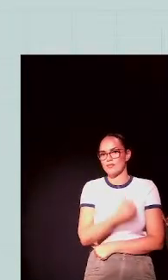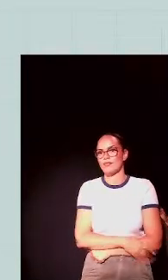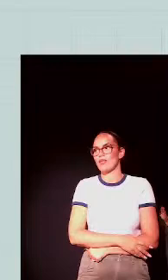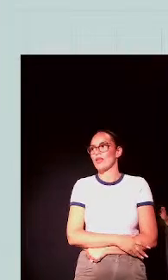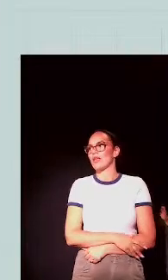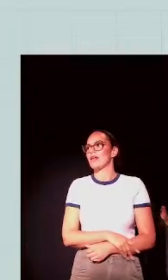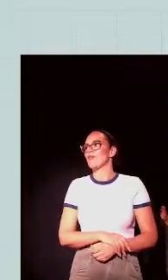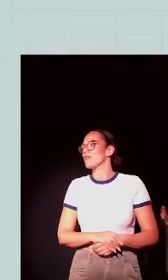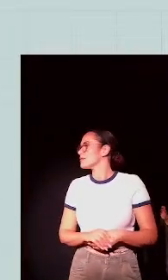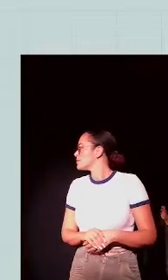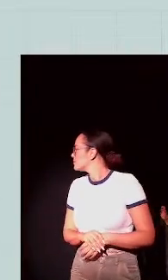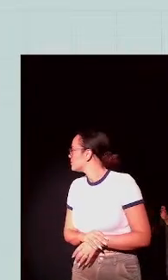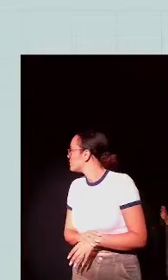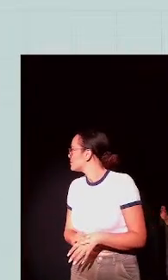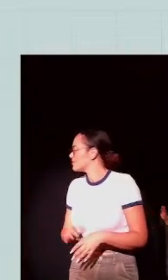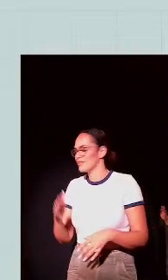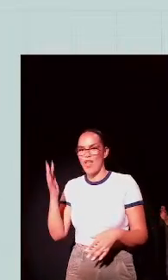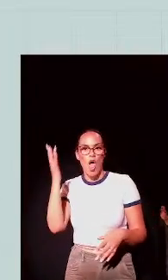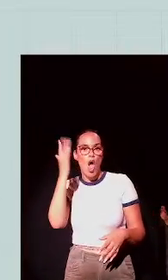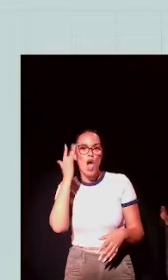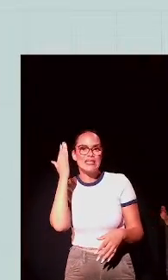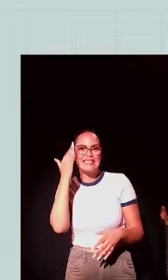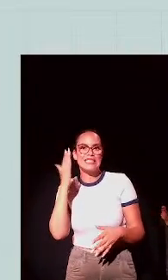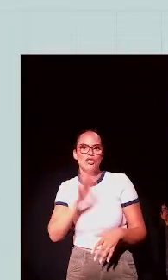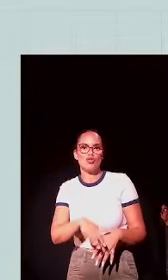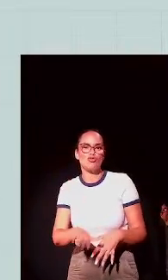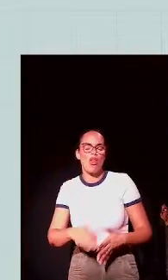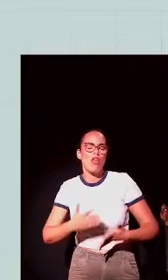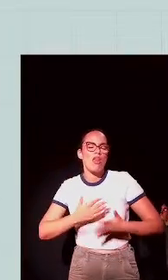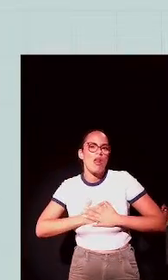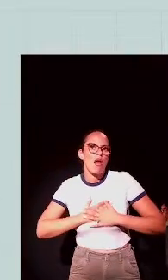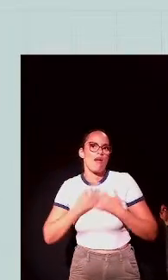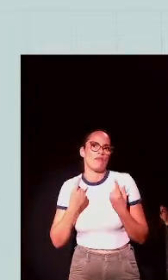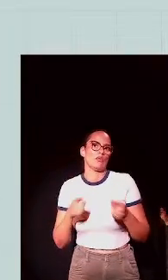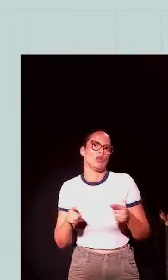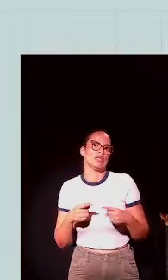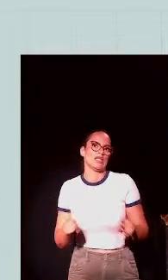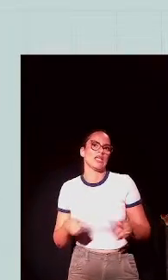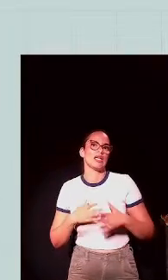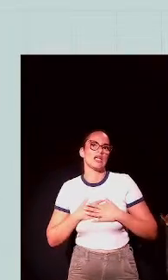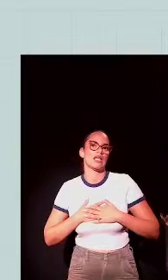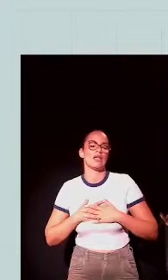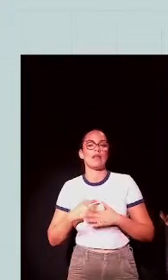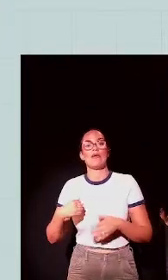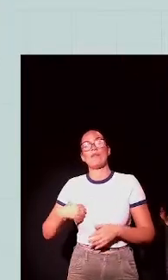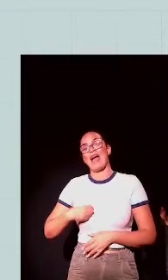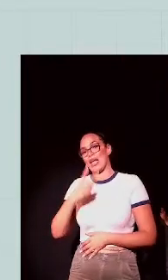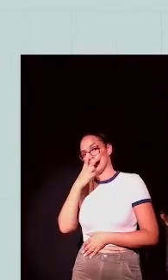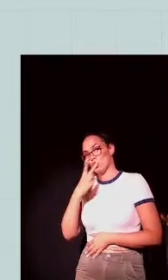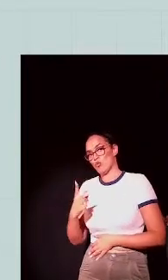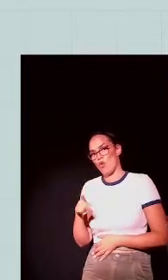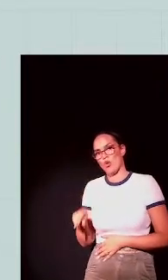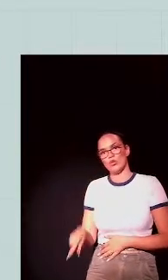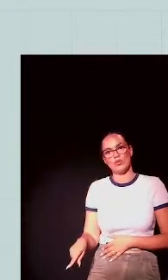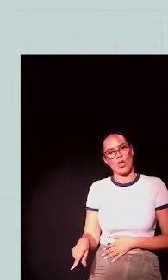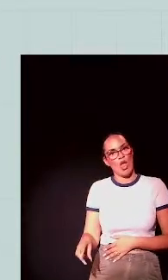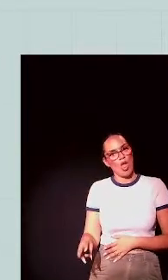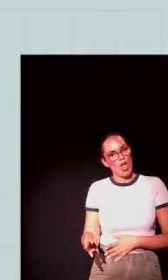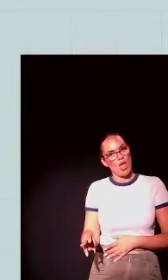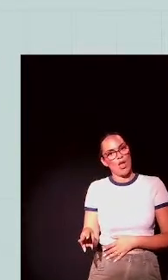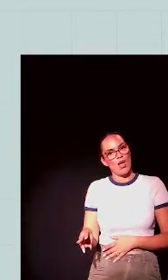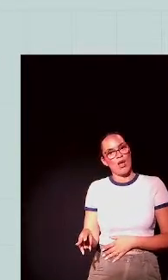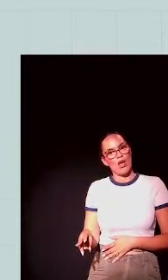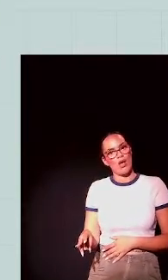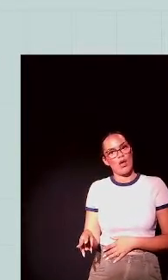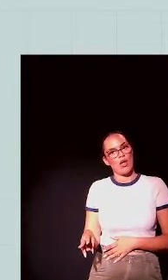Brilliant. Thanks very much. Autistic children love music often. My 2-year-old is 3 now.